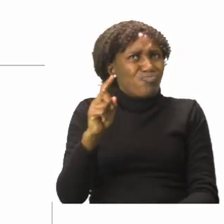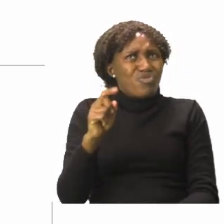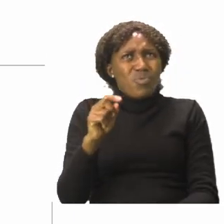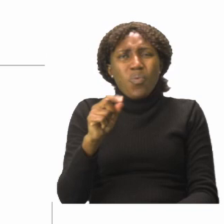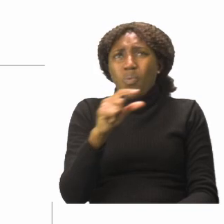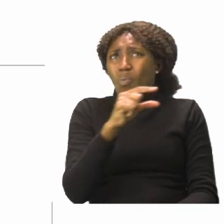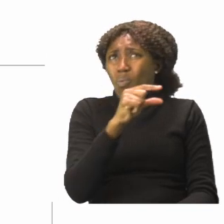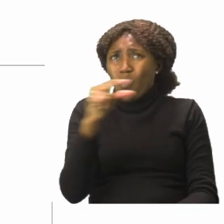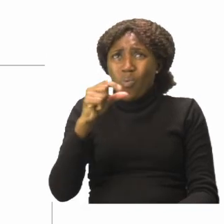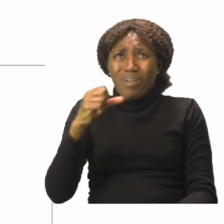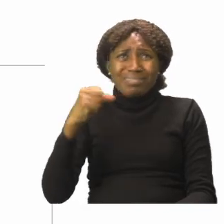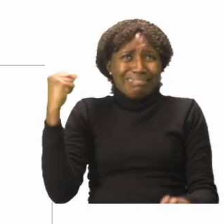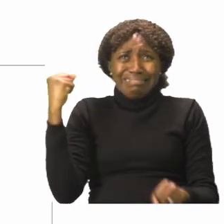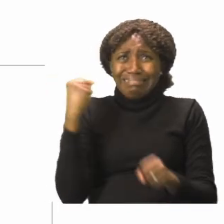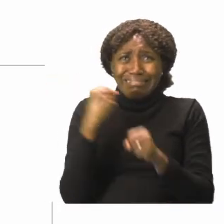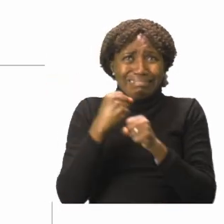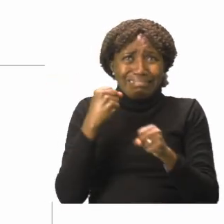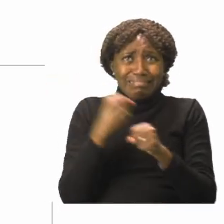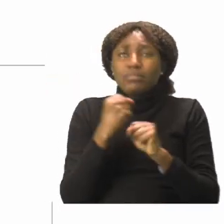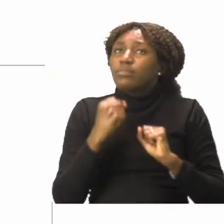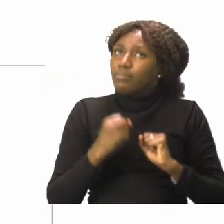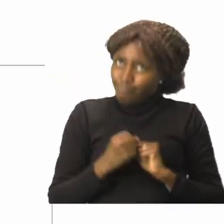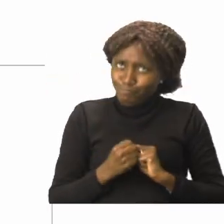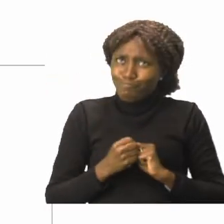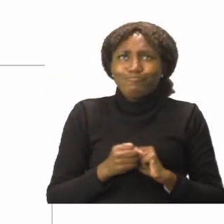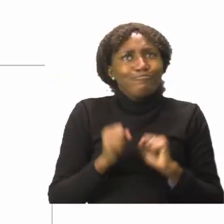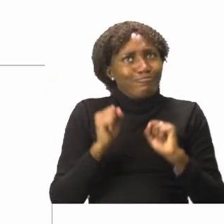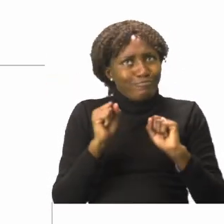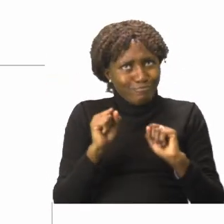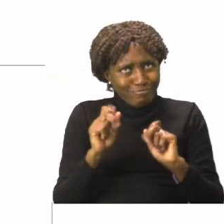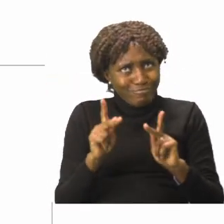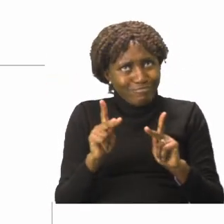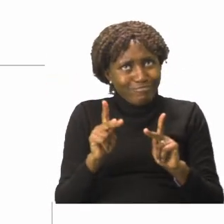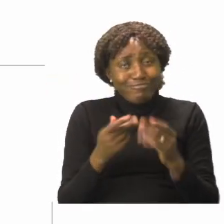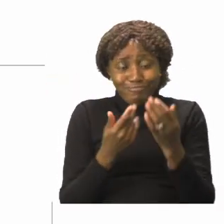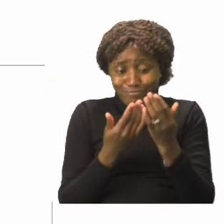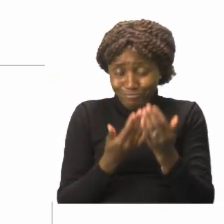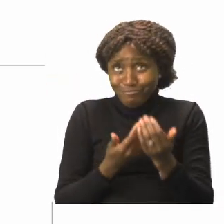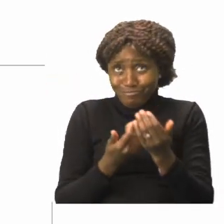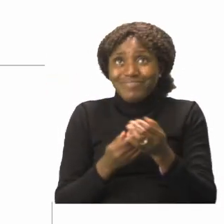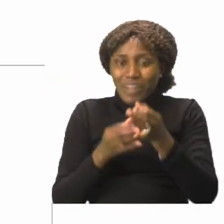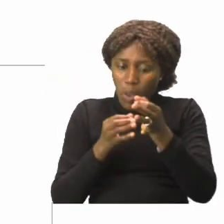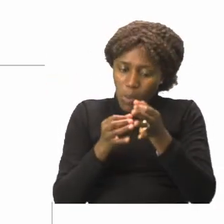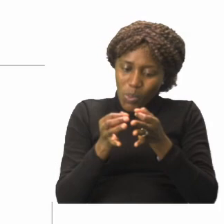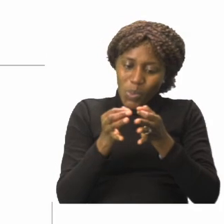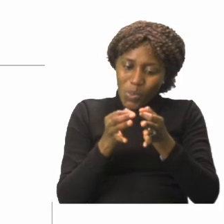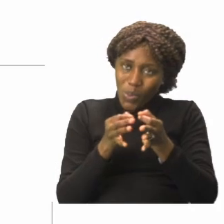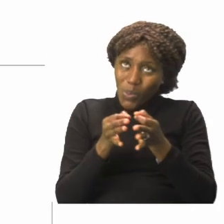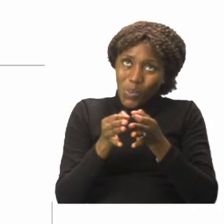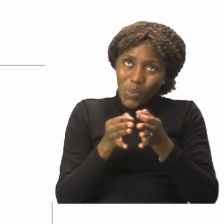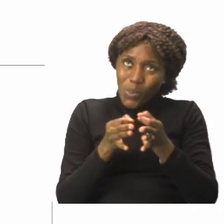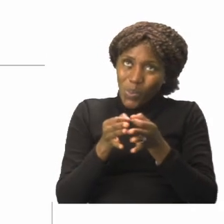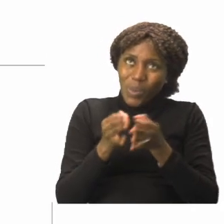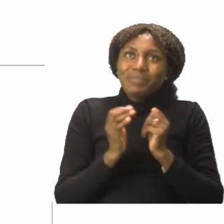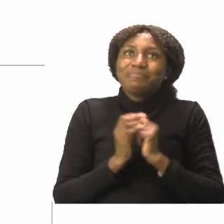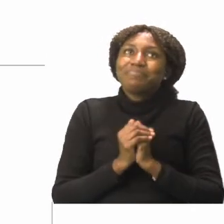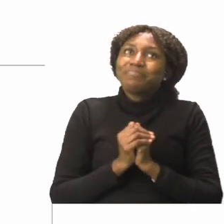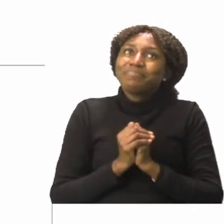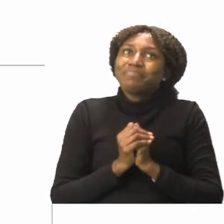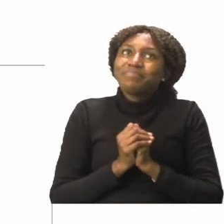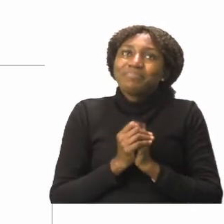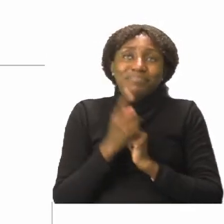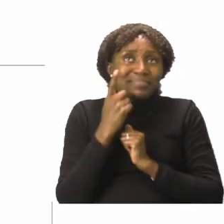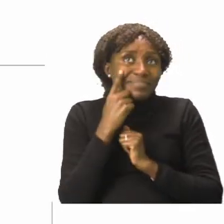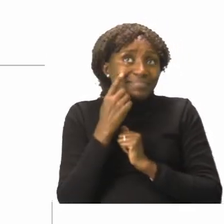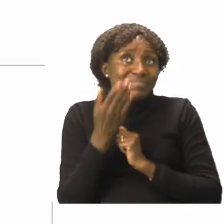to you. So, I want you to please open your ears and eyes, and let's take a look at the